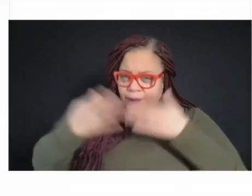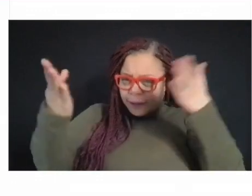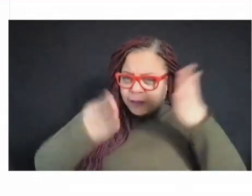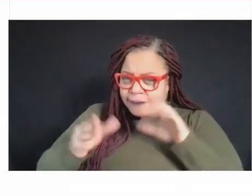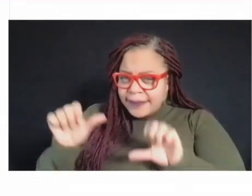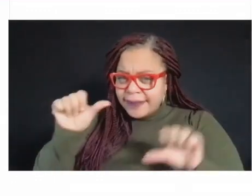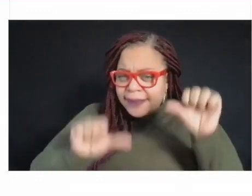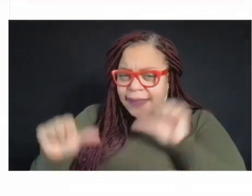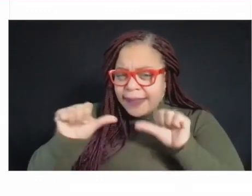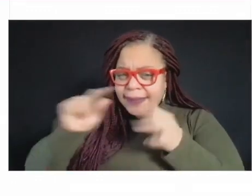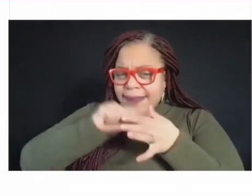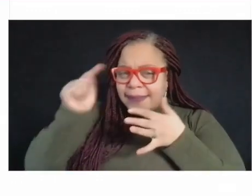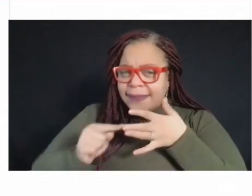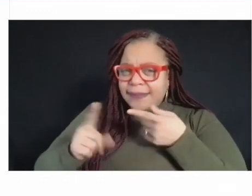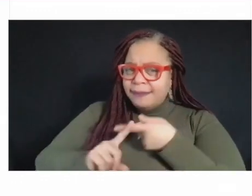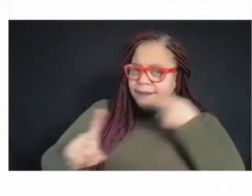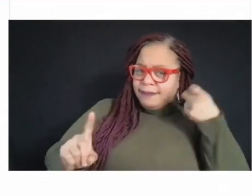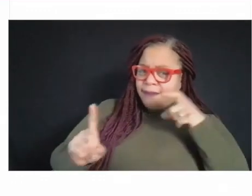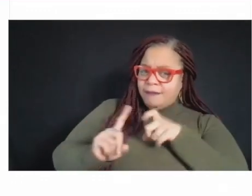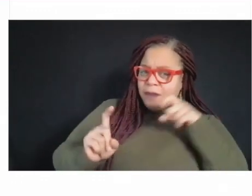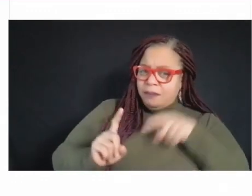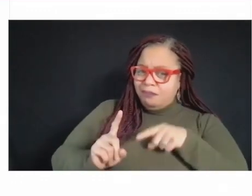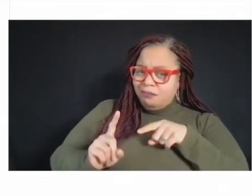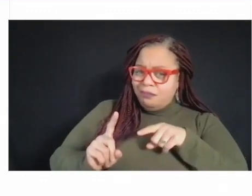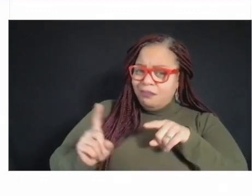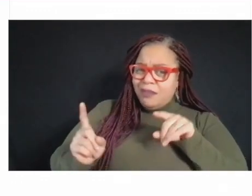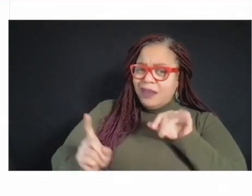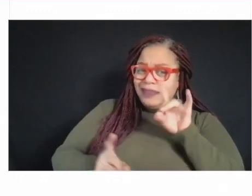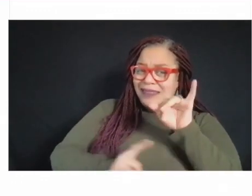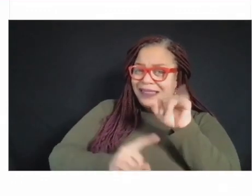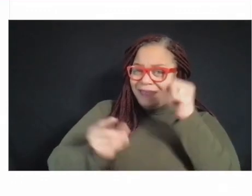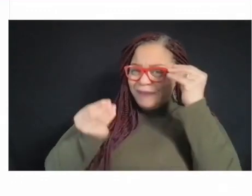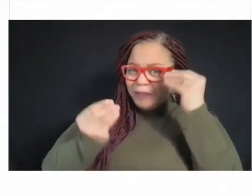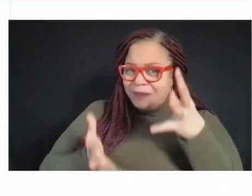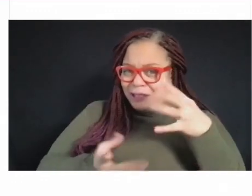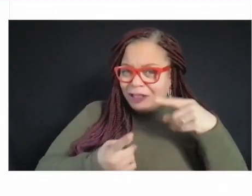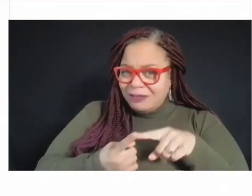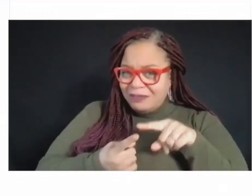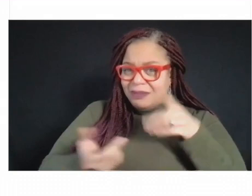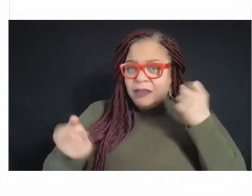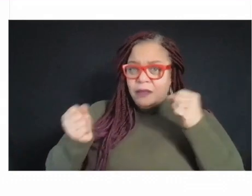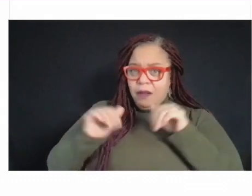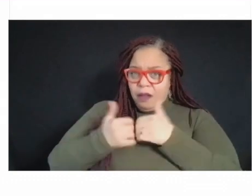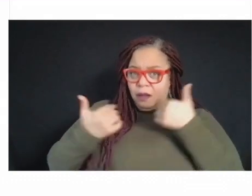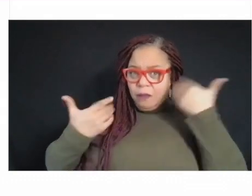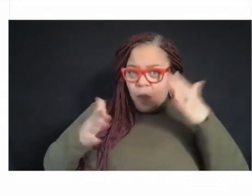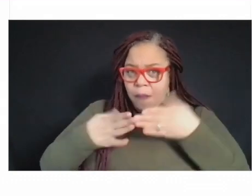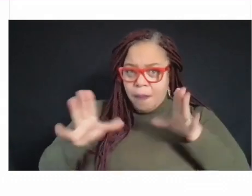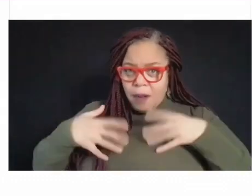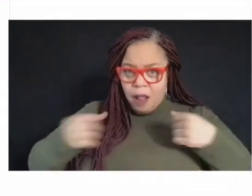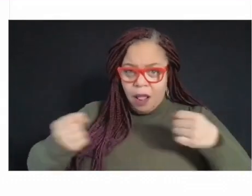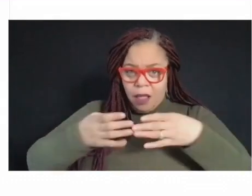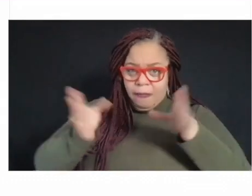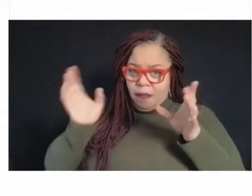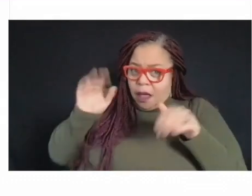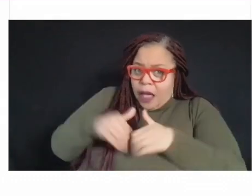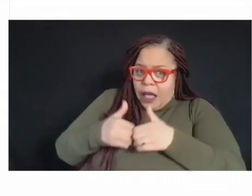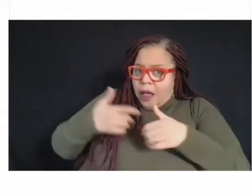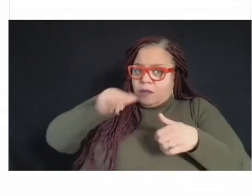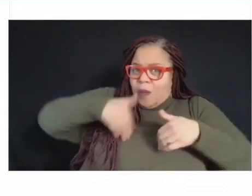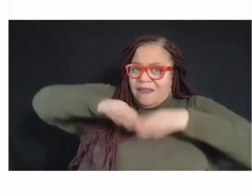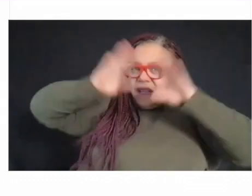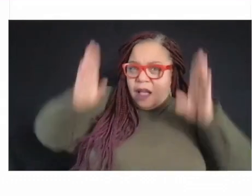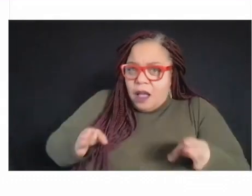and disinformation? And I don't think we in public health have our house in order. And I think that's one of the real challenges that we face today in terms